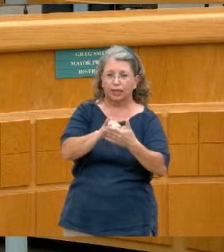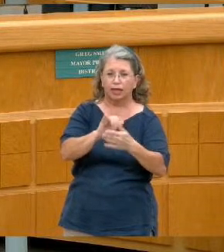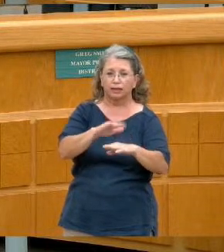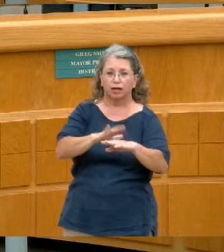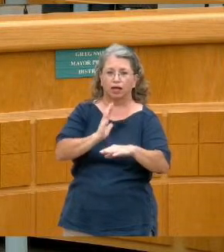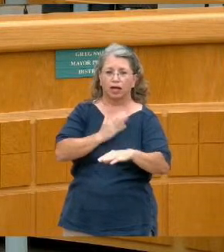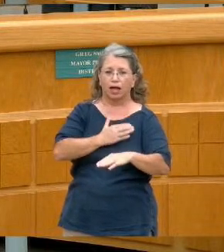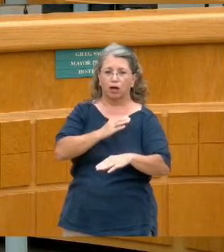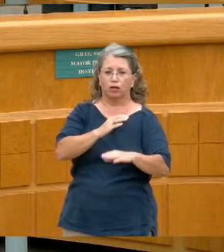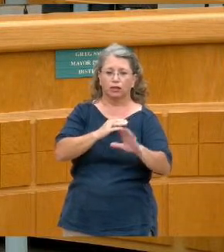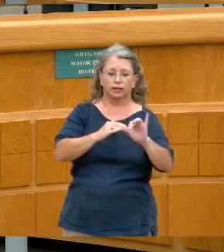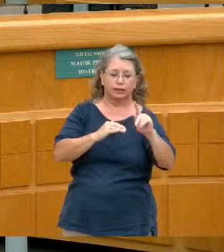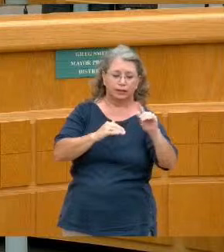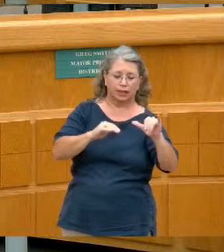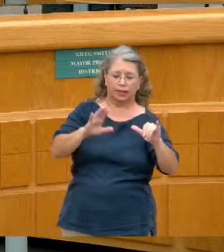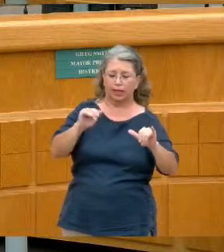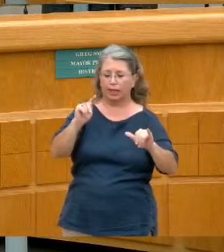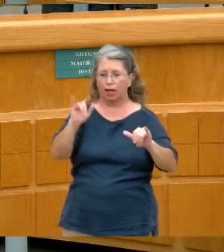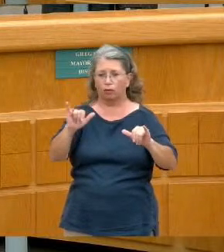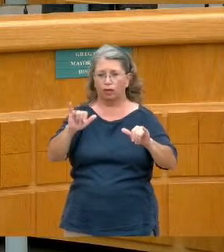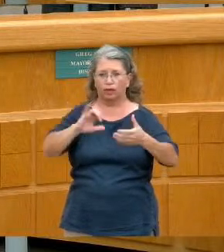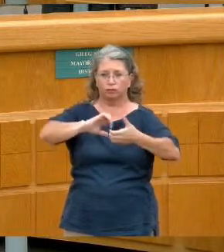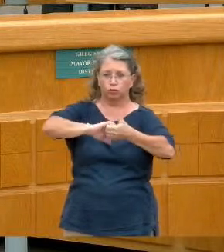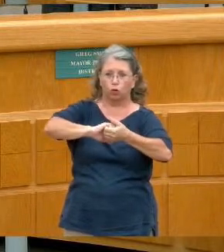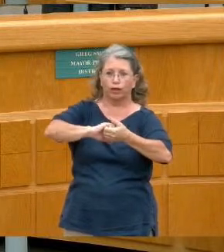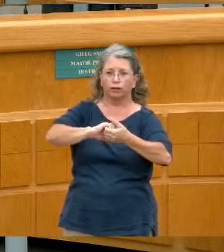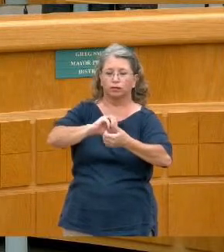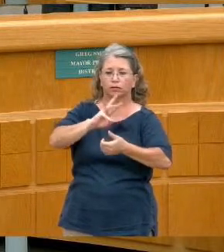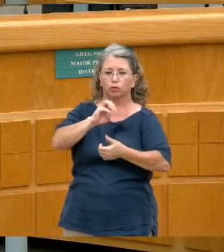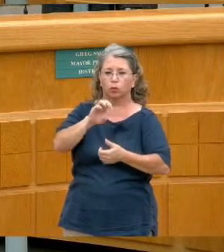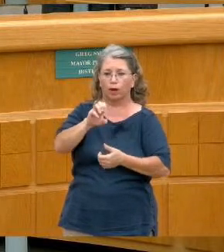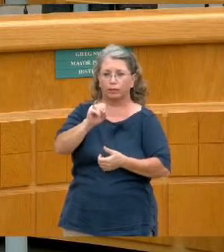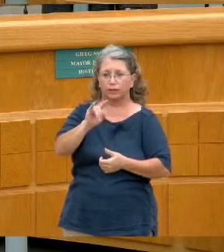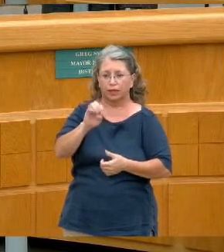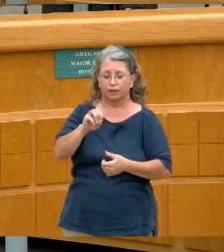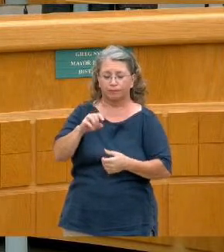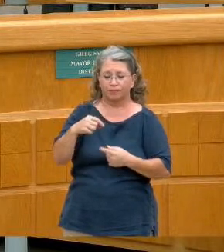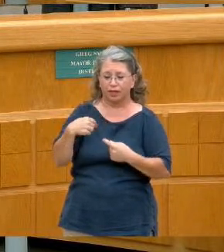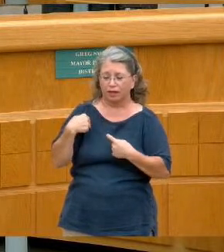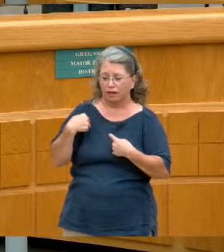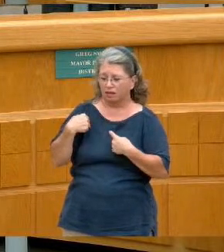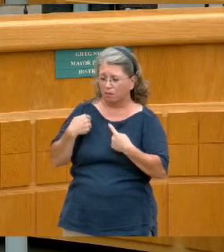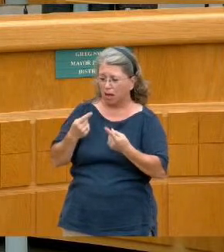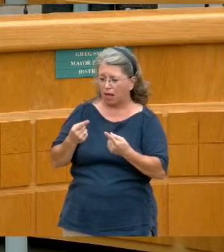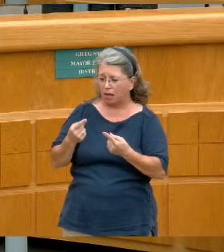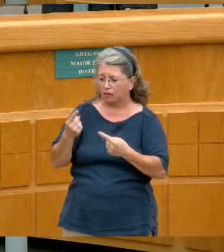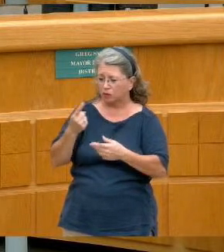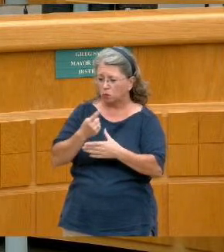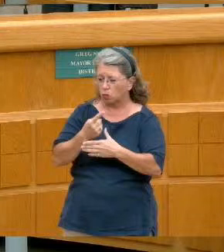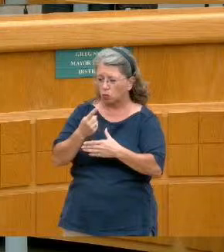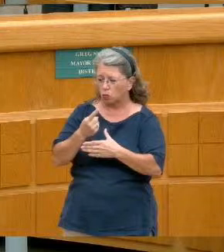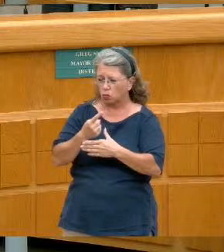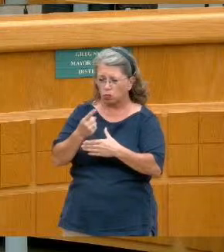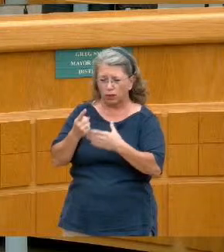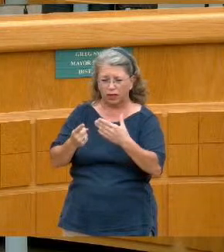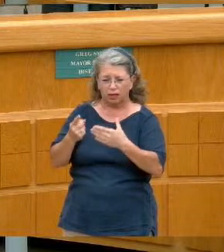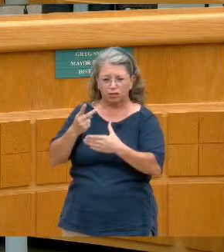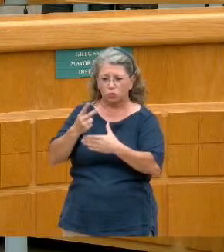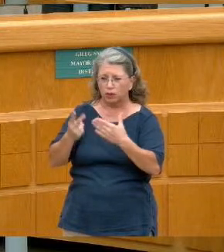joint webpage for coronavirus. And but over the past couple of weekends, commercial labs and hospitals